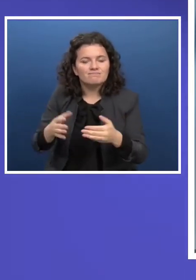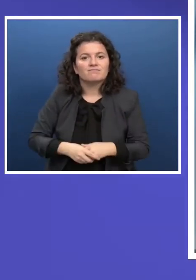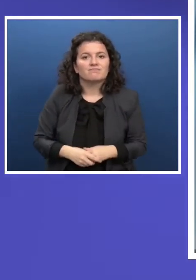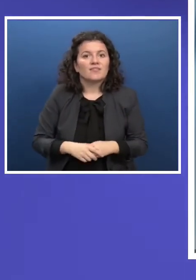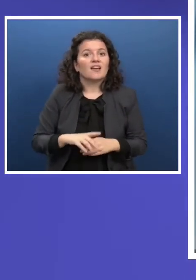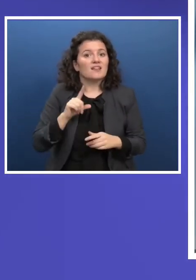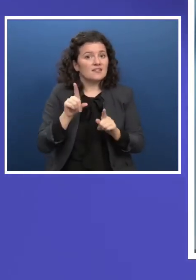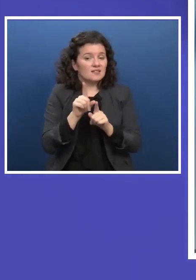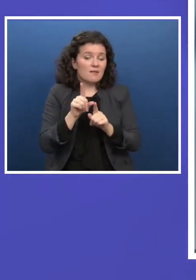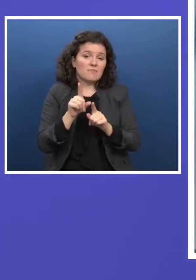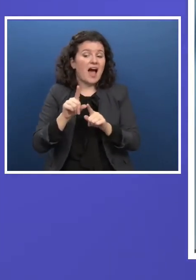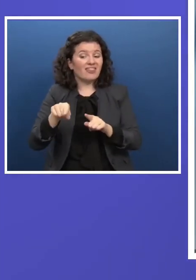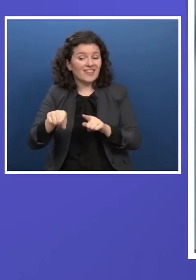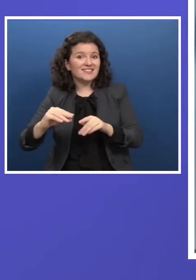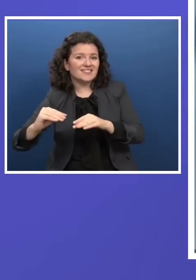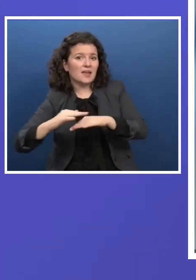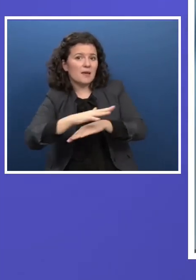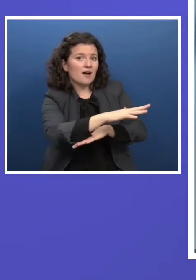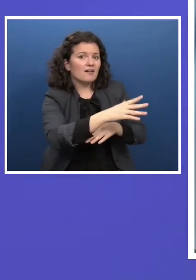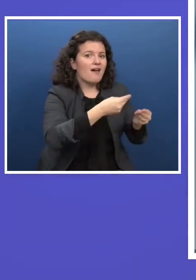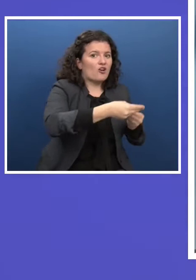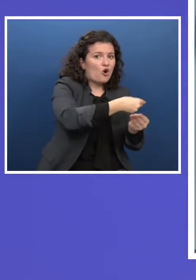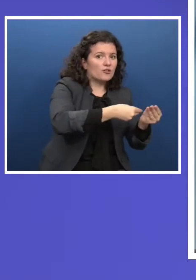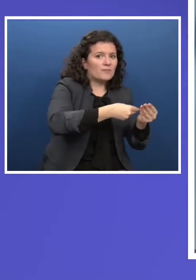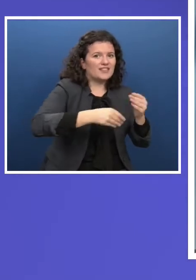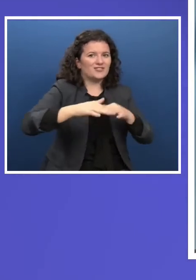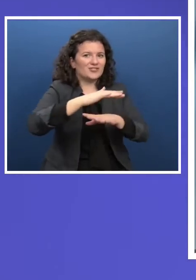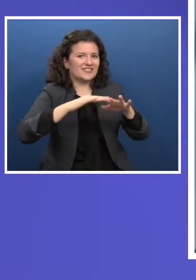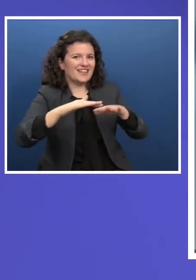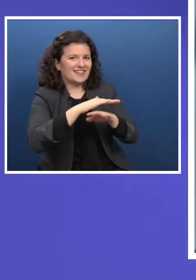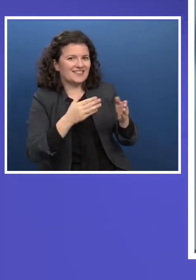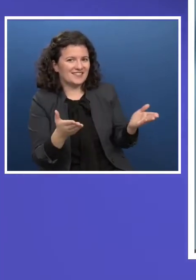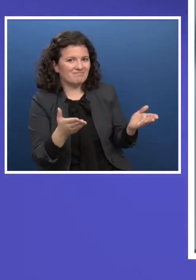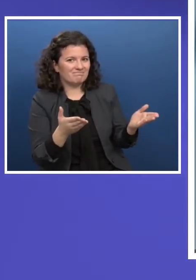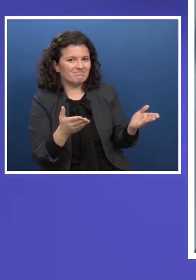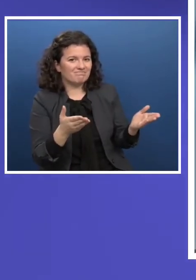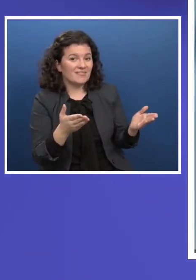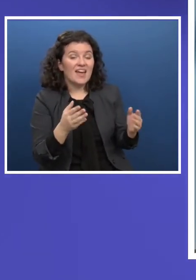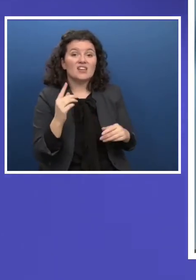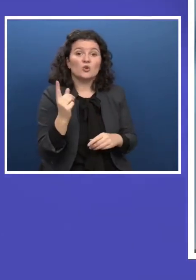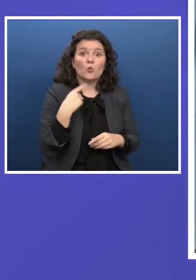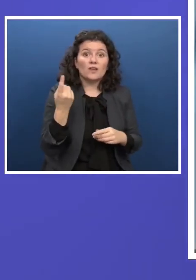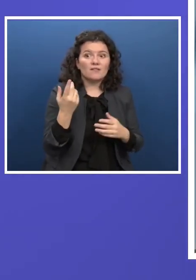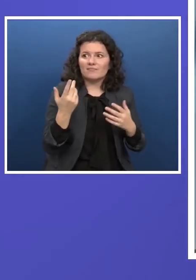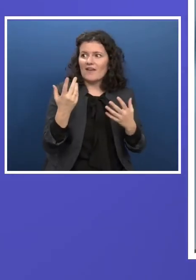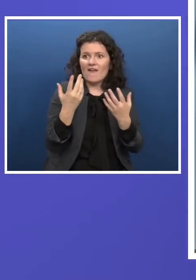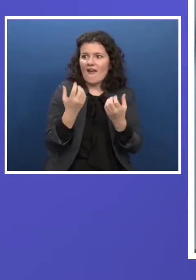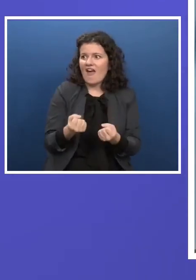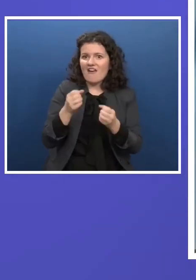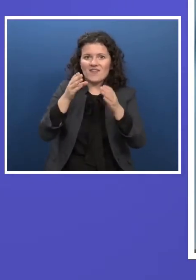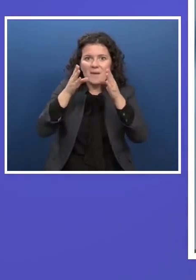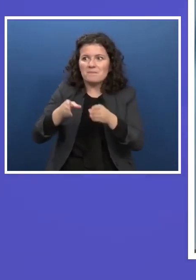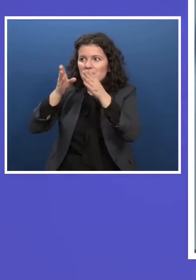societies. And it's just very simple as that you need to have all the hands that you have and making sure that you